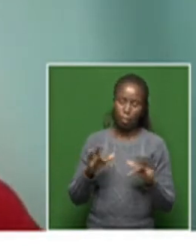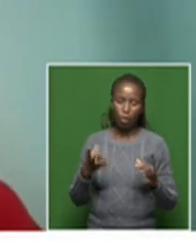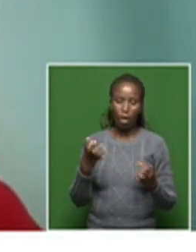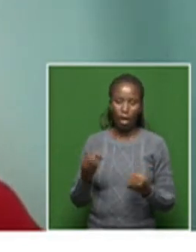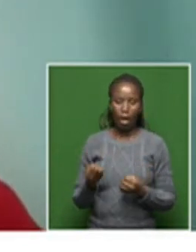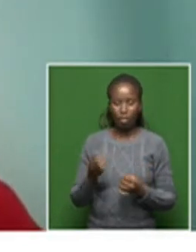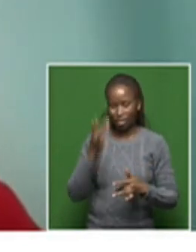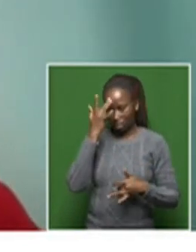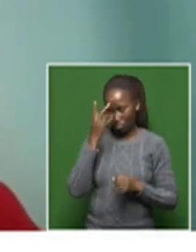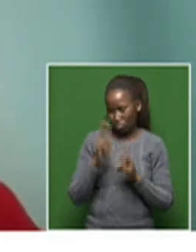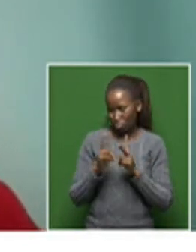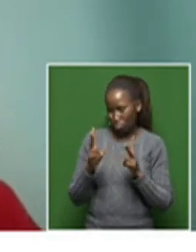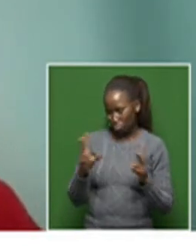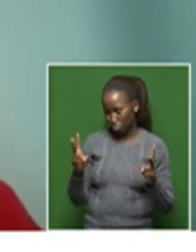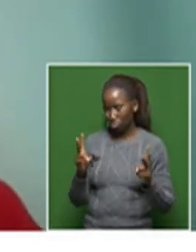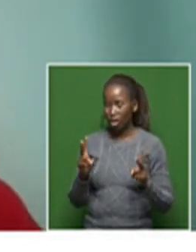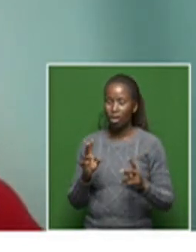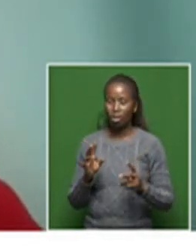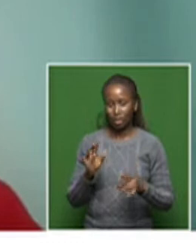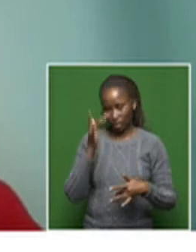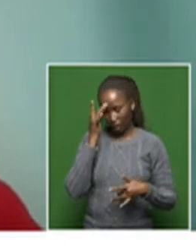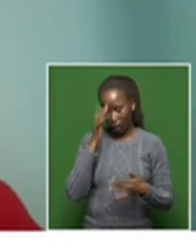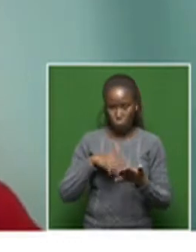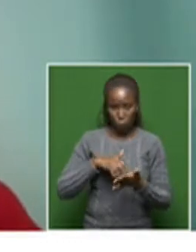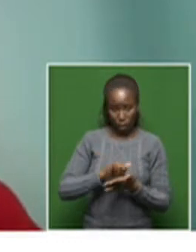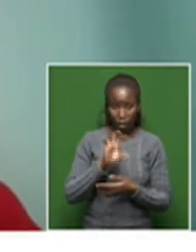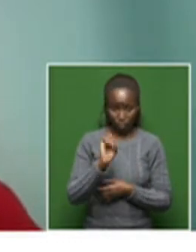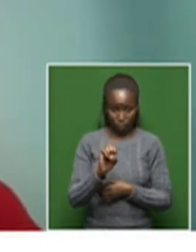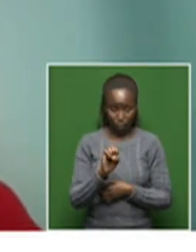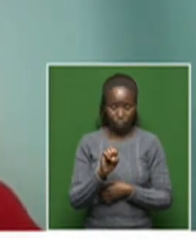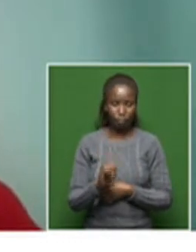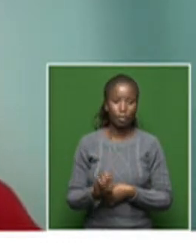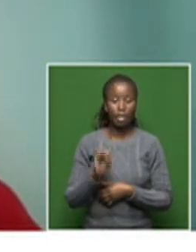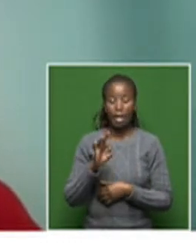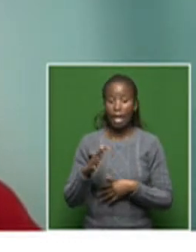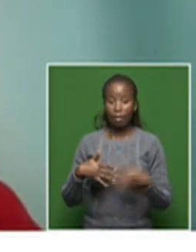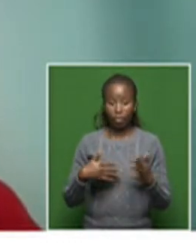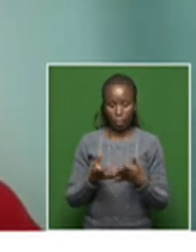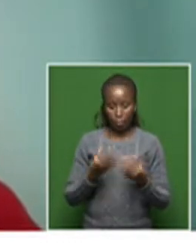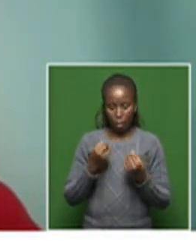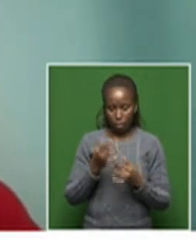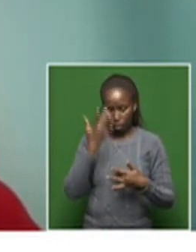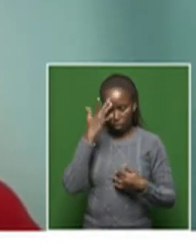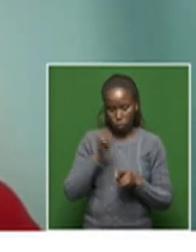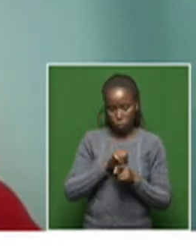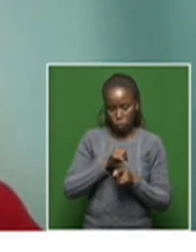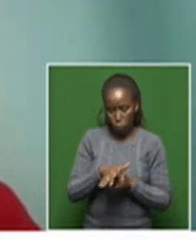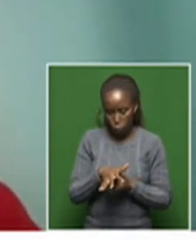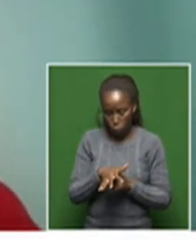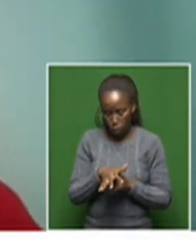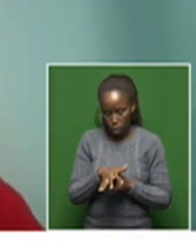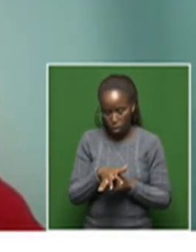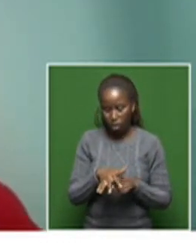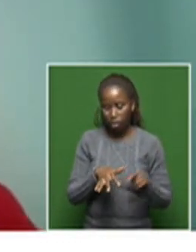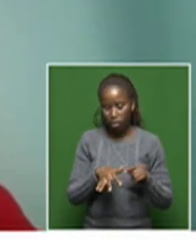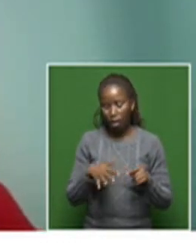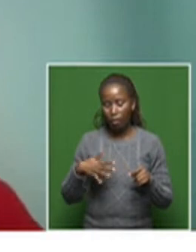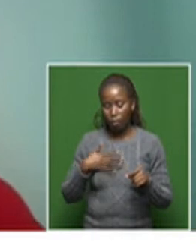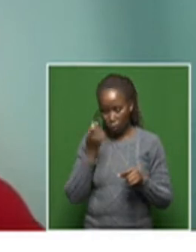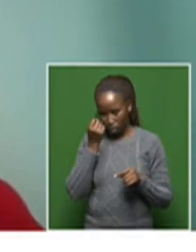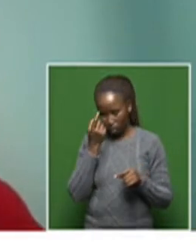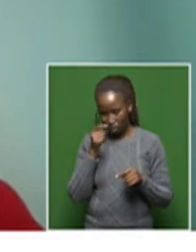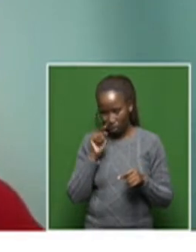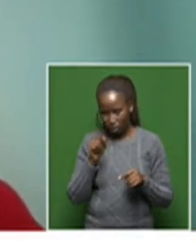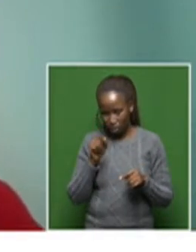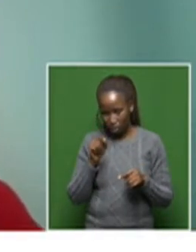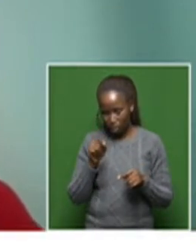been have severe comorbidities. Every breakthrough infection we evaluate, and we try and understand, you know, the timing